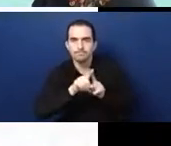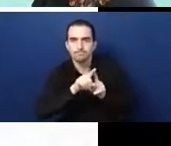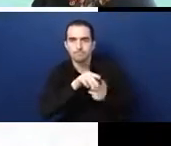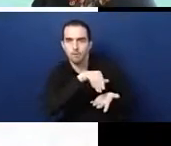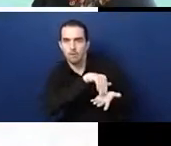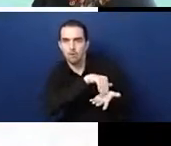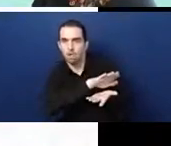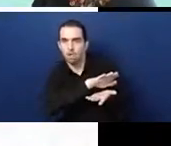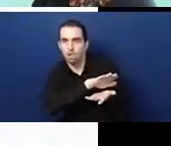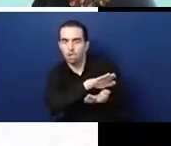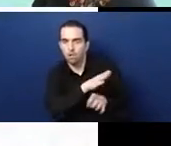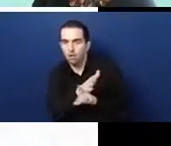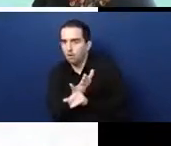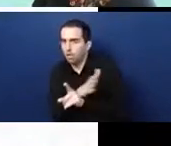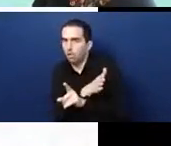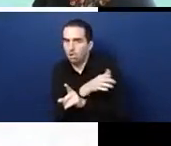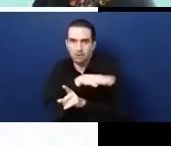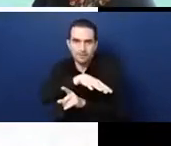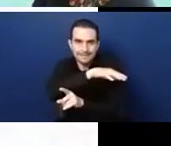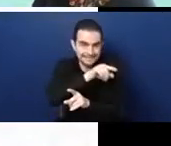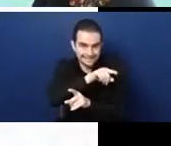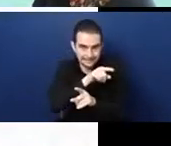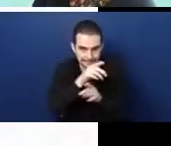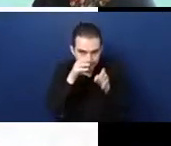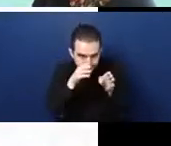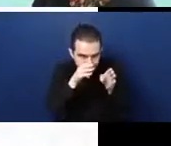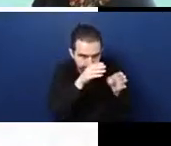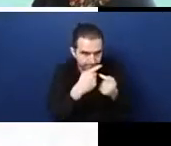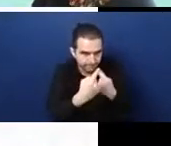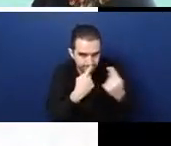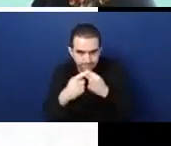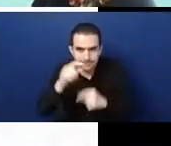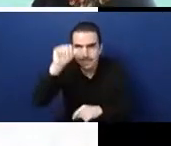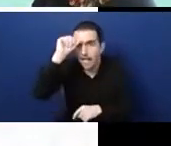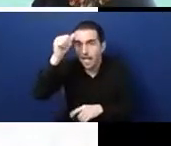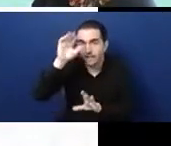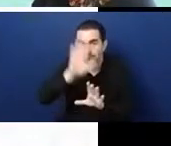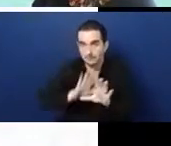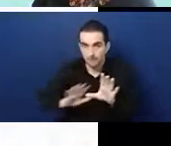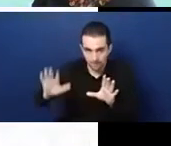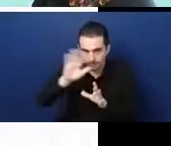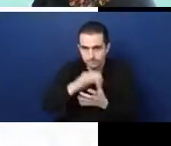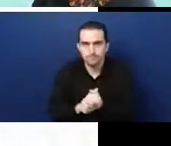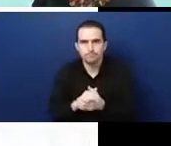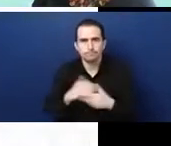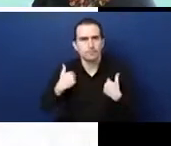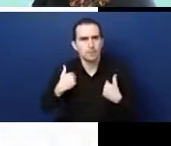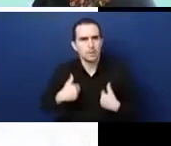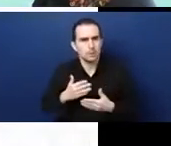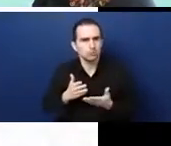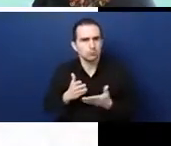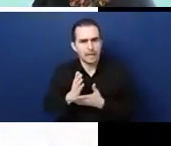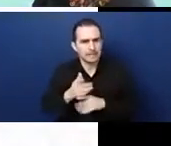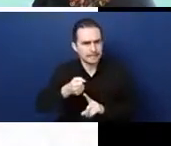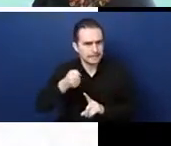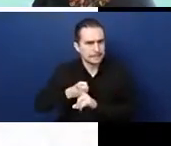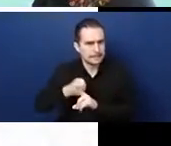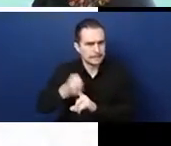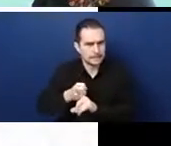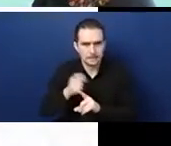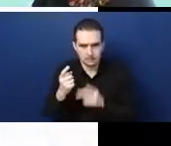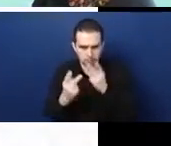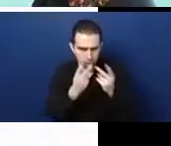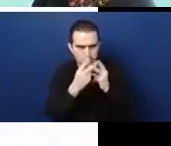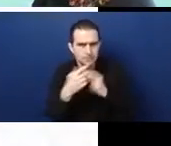education, livelihoods, and empowerment. Tushita has supported the partner organizations